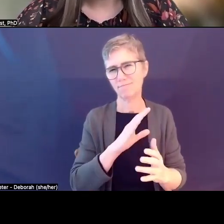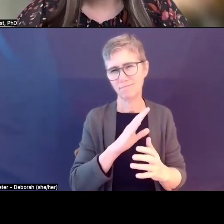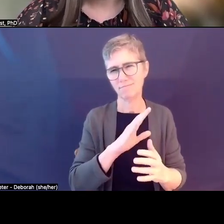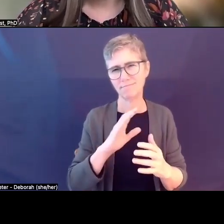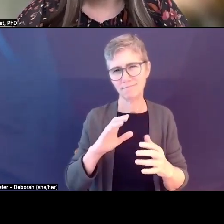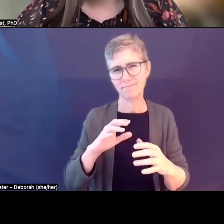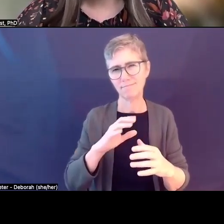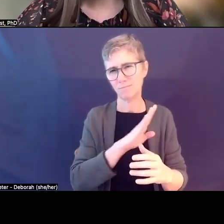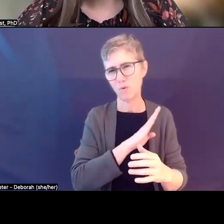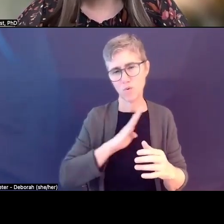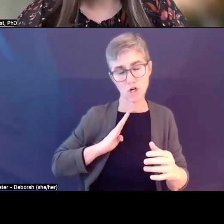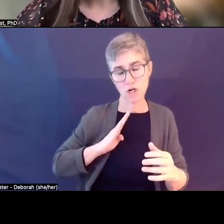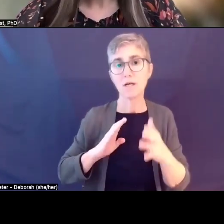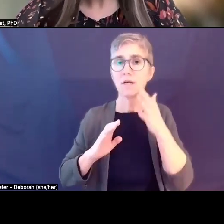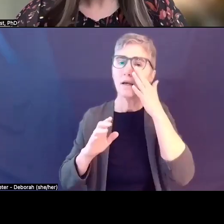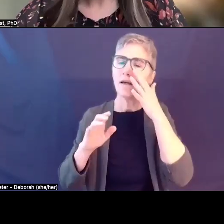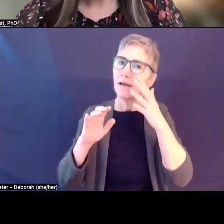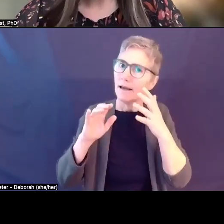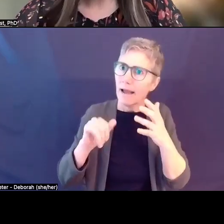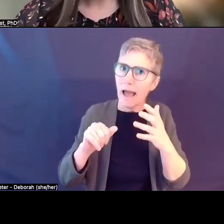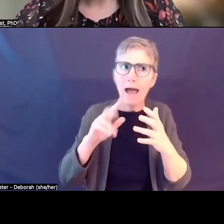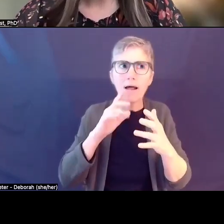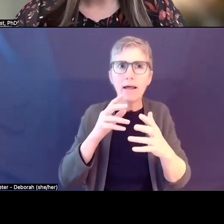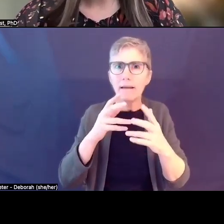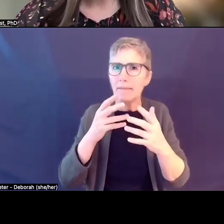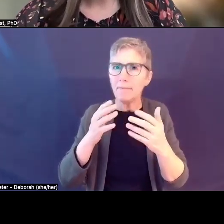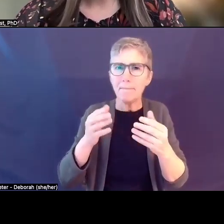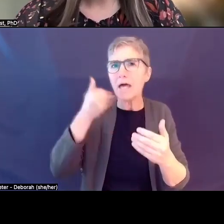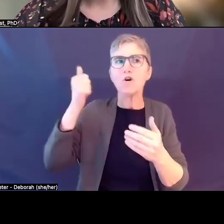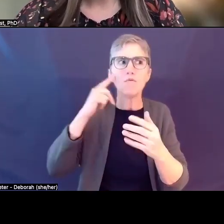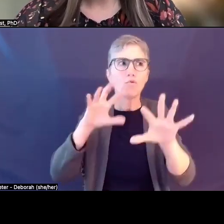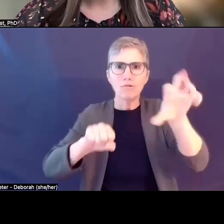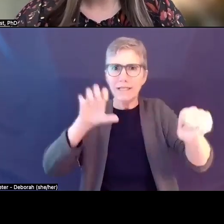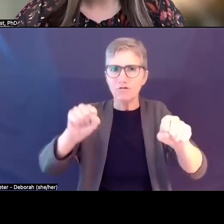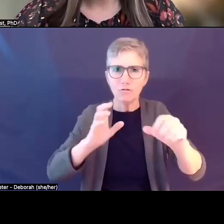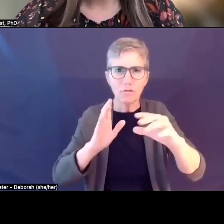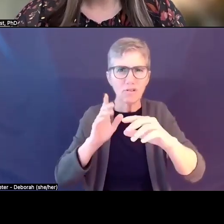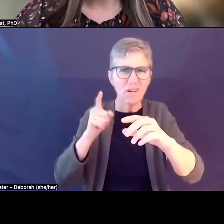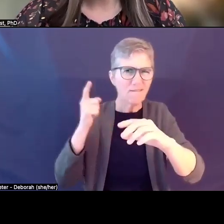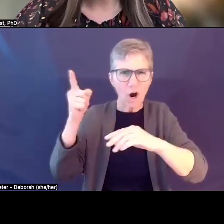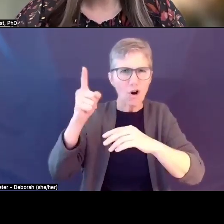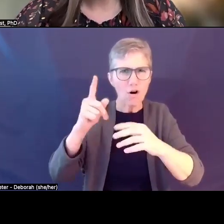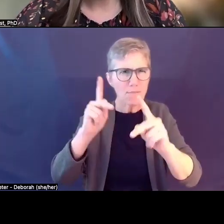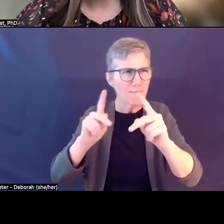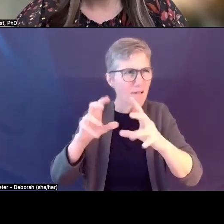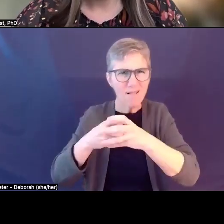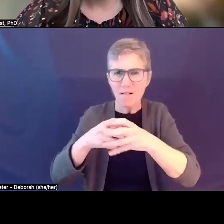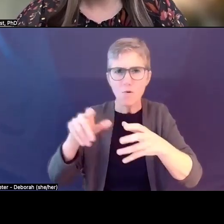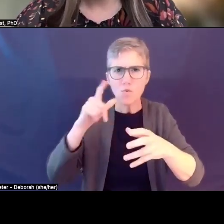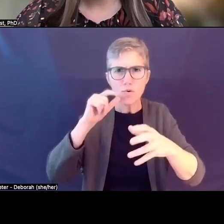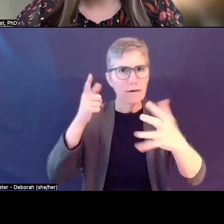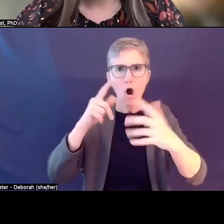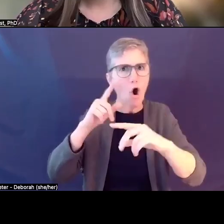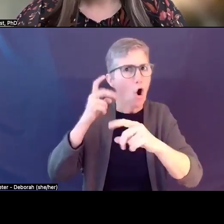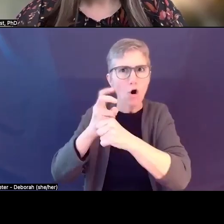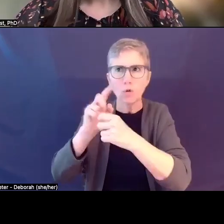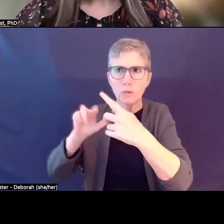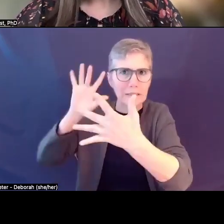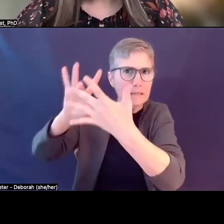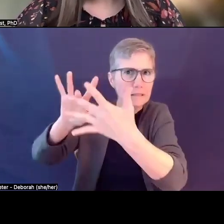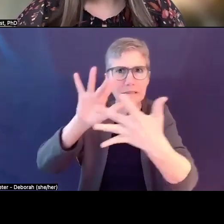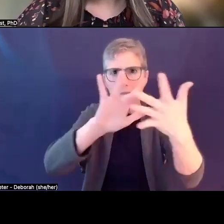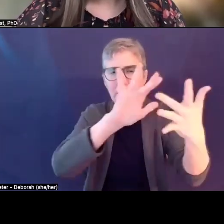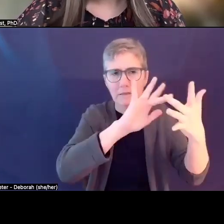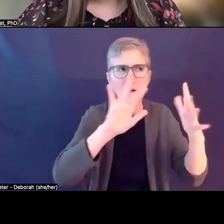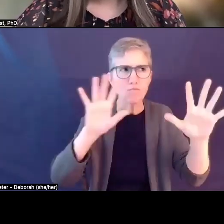to hard-to-reach populations while working to build a partnership to improve and ensure the appropriate delivery of those services.